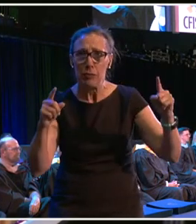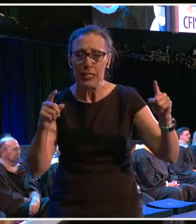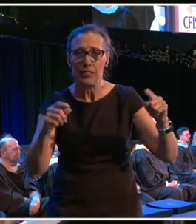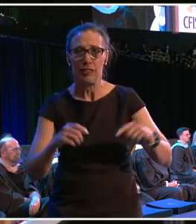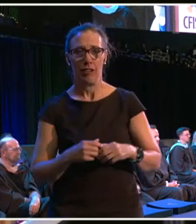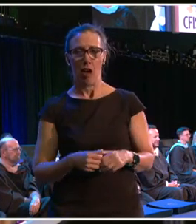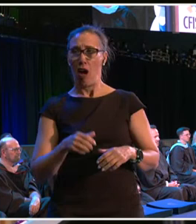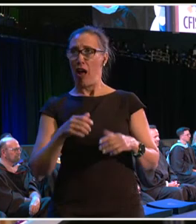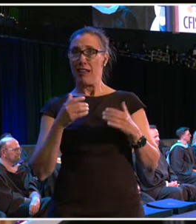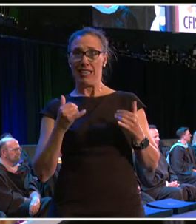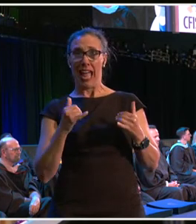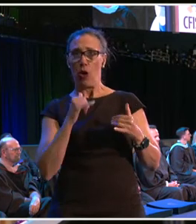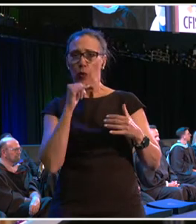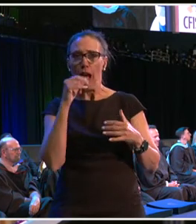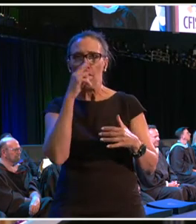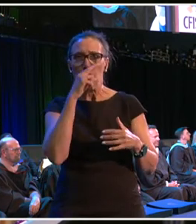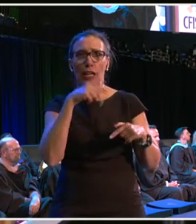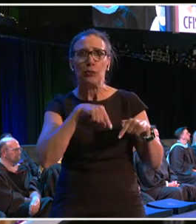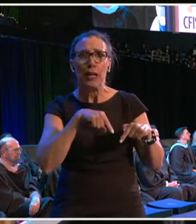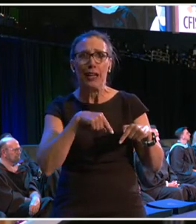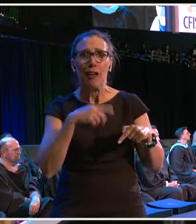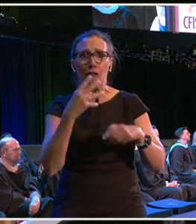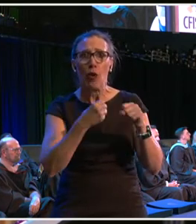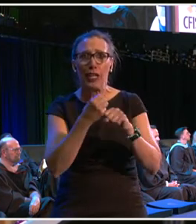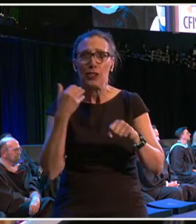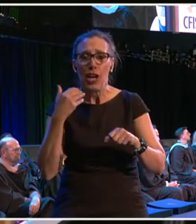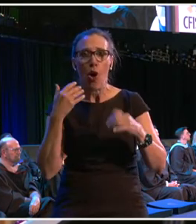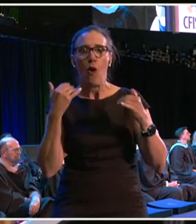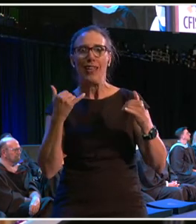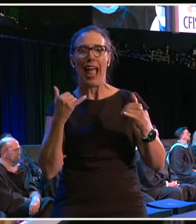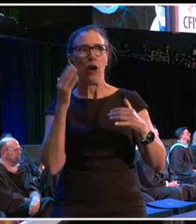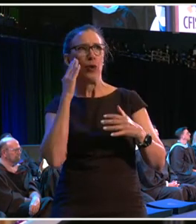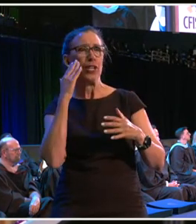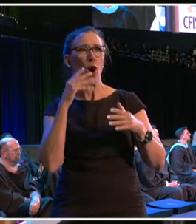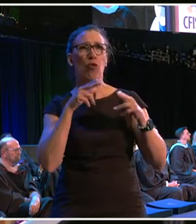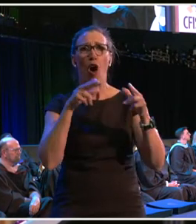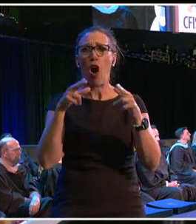longer the baby freshmen we once were 4 years ago. We know our school halls